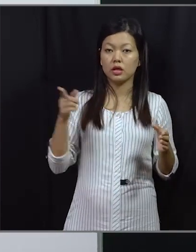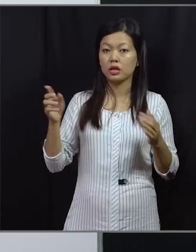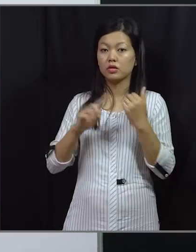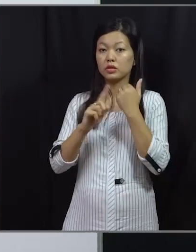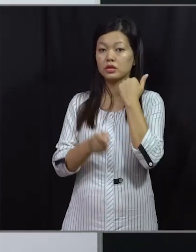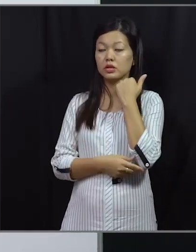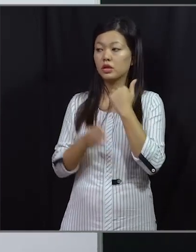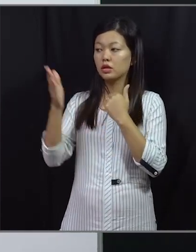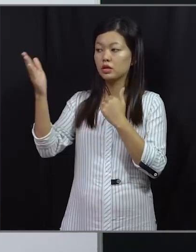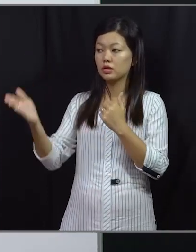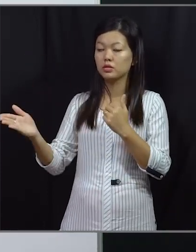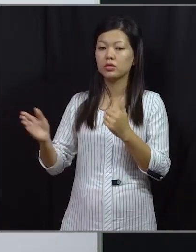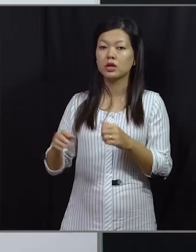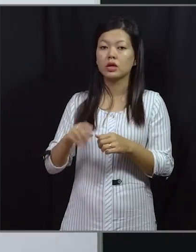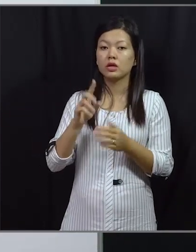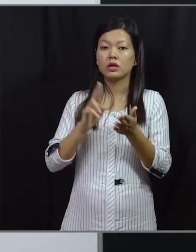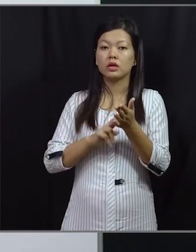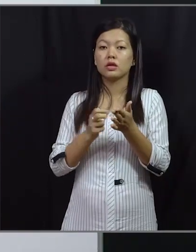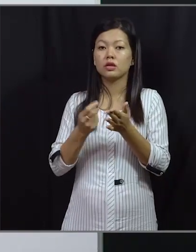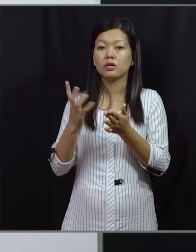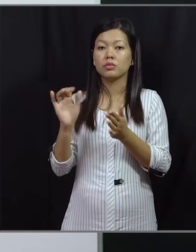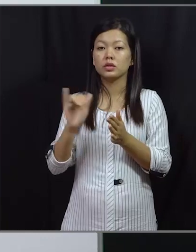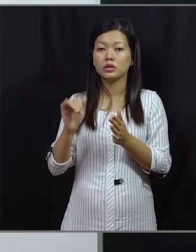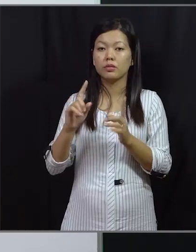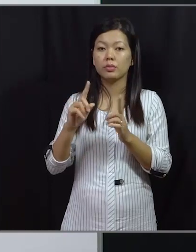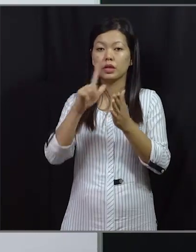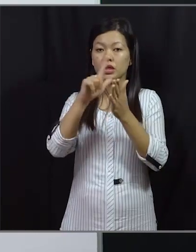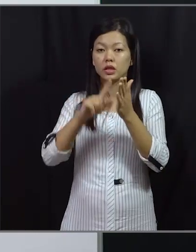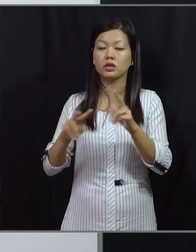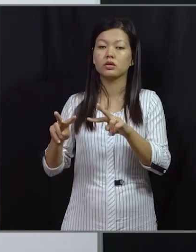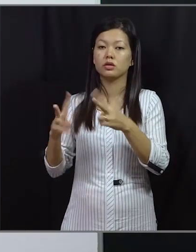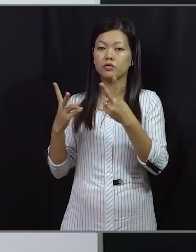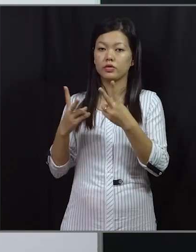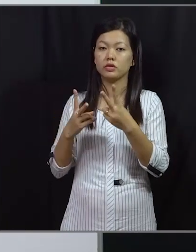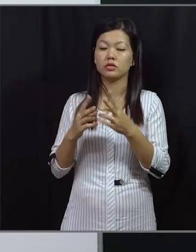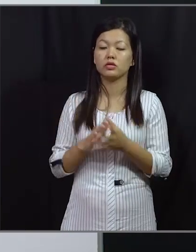vice versa. Equivalent sets will not be equal sets. May not be.